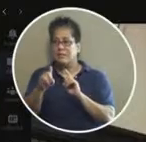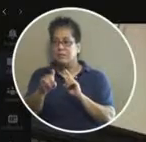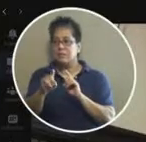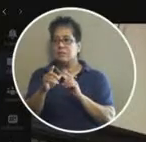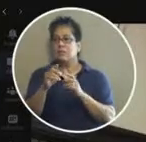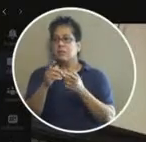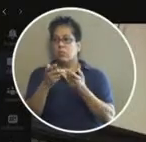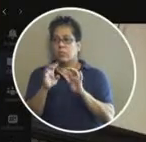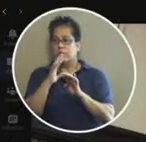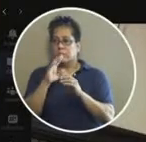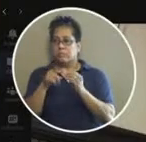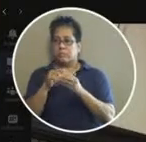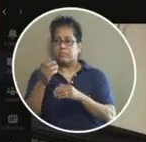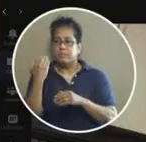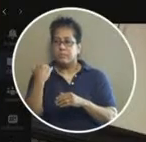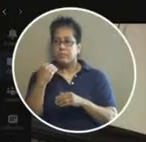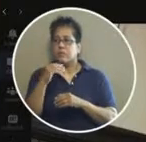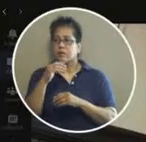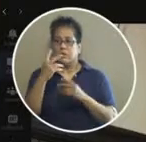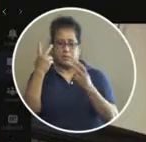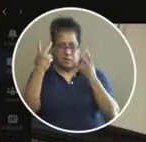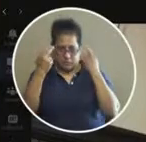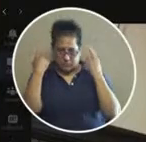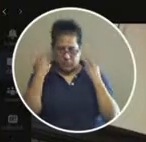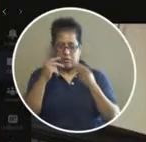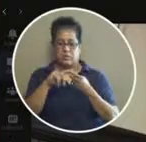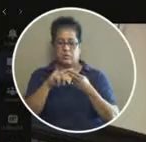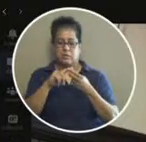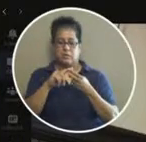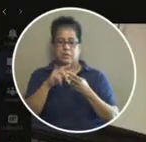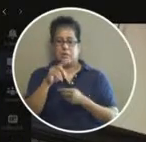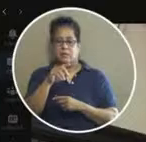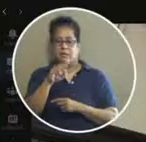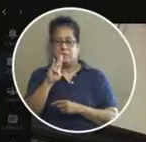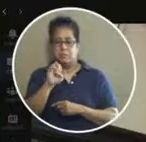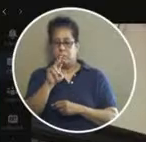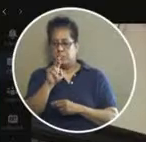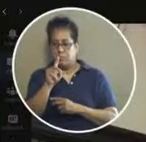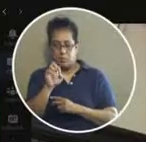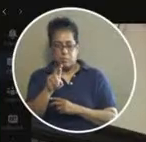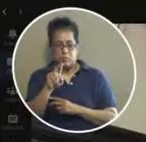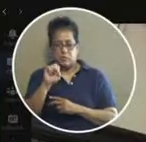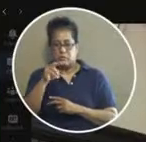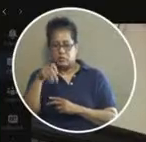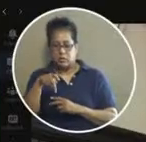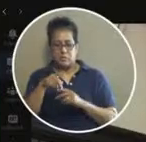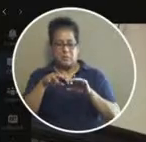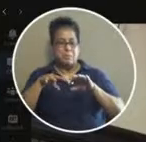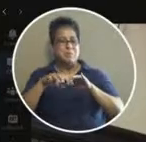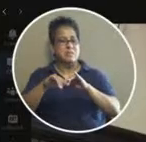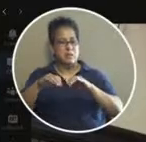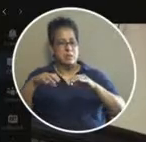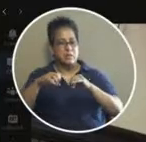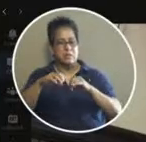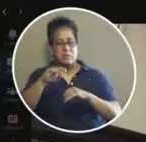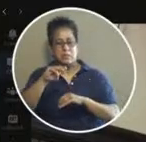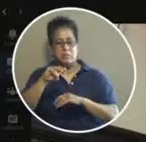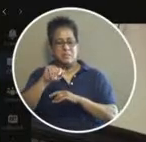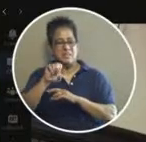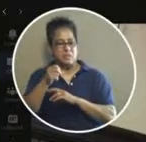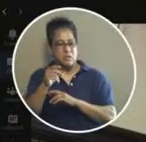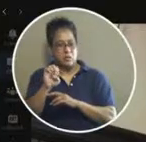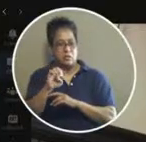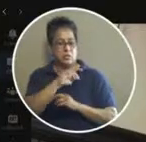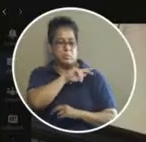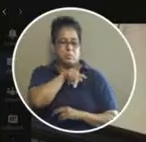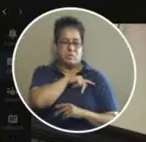We've already talked about them in the past: the cosmetology salons, hair salons, barbershops, massage establishments, and other personal